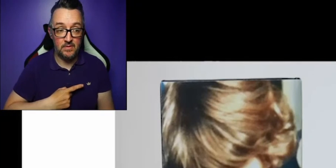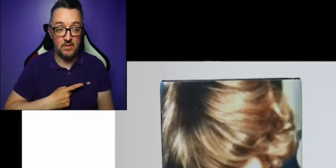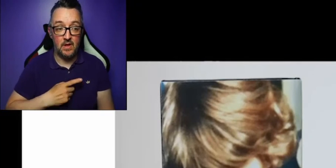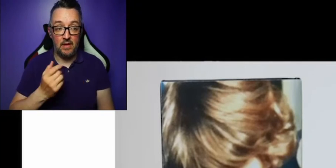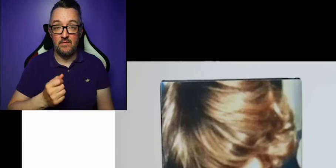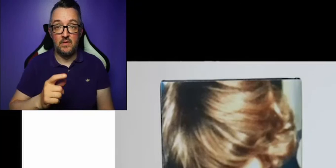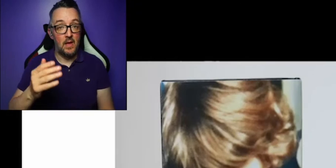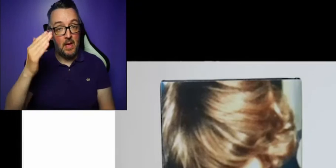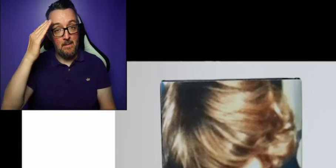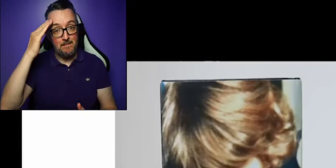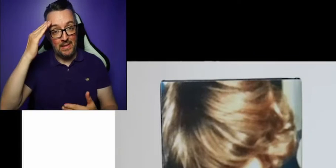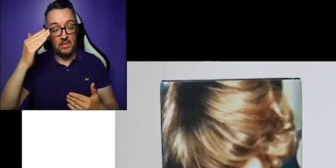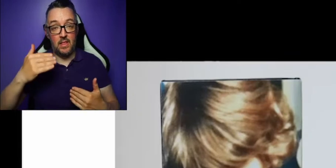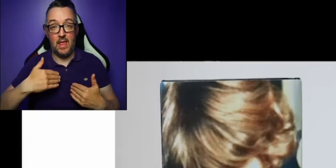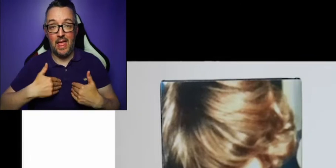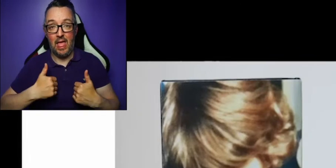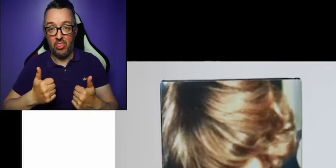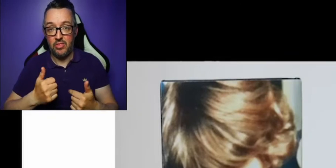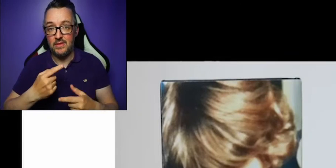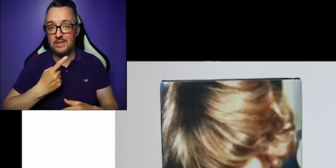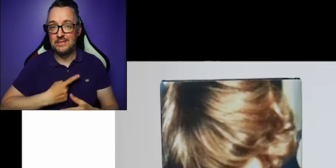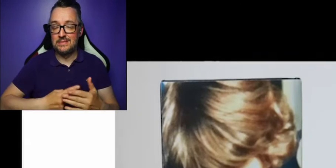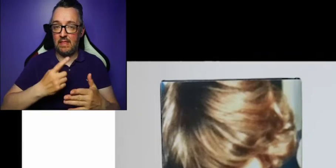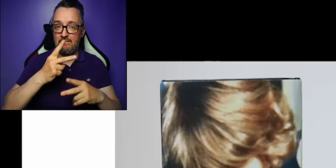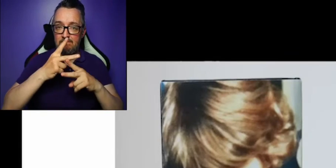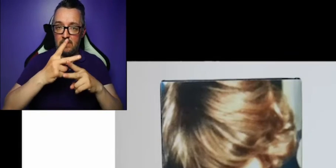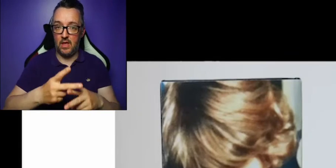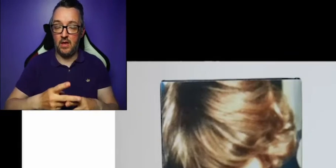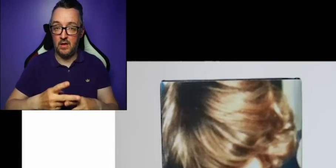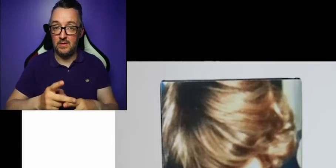It's a sign of mental health self-care.